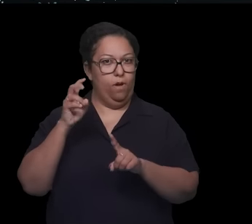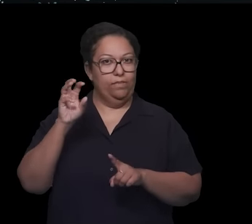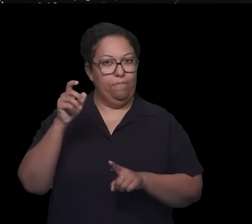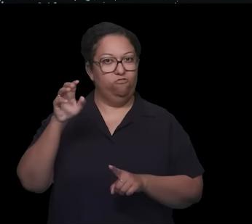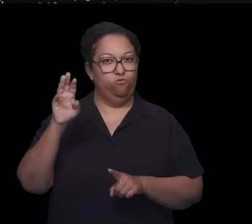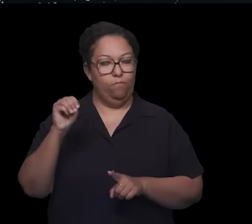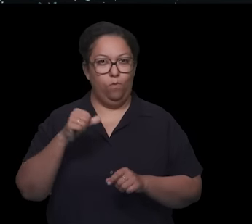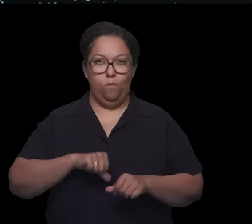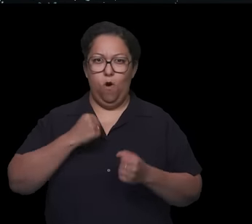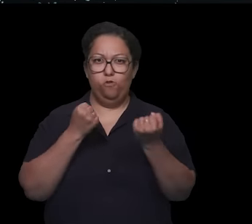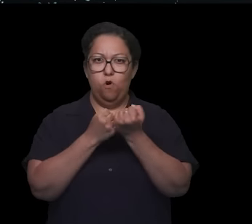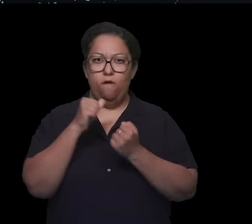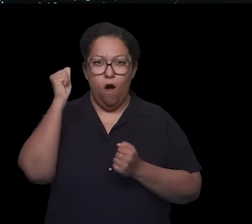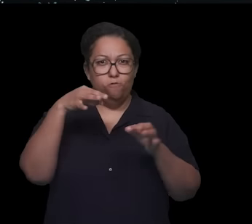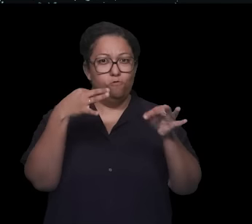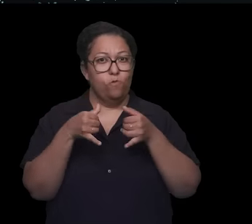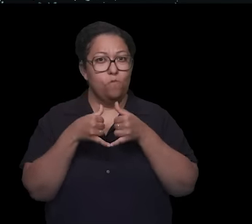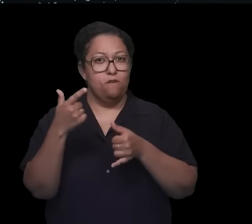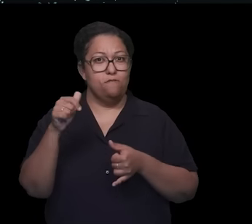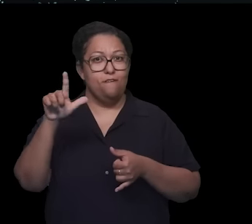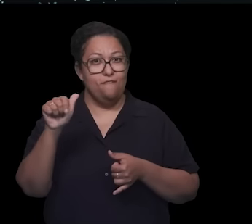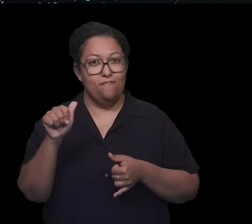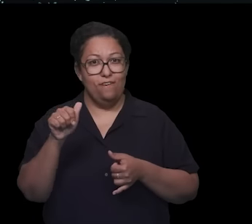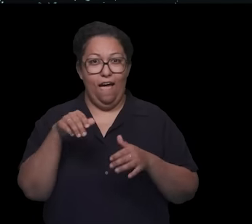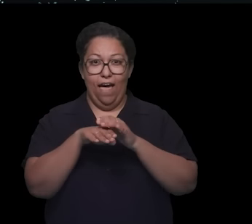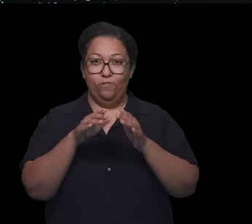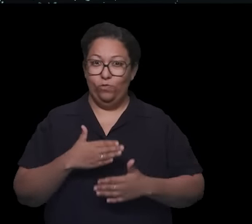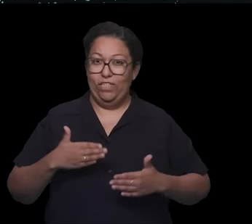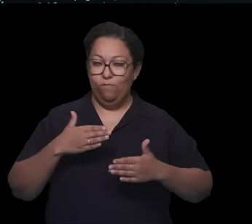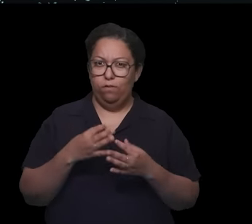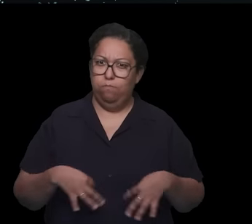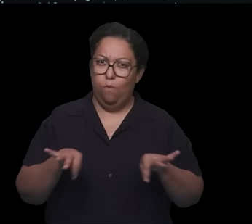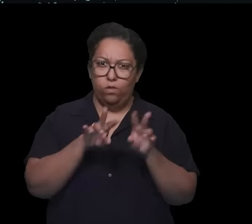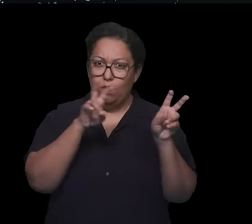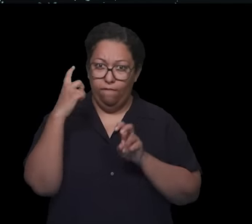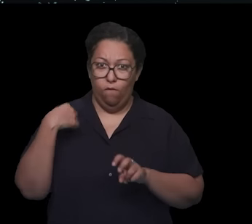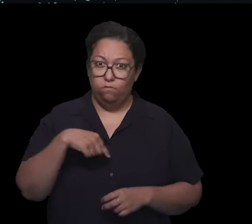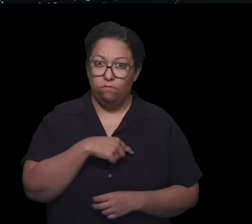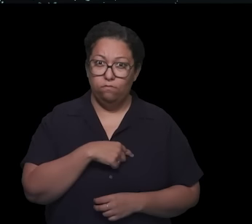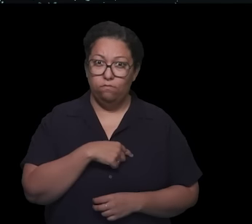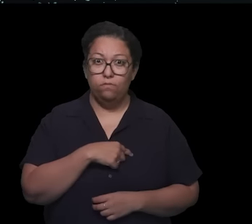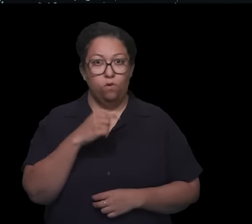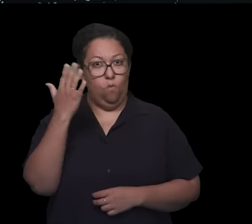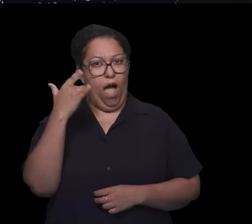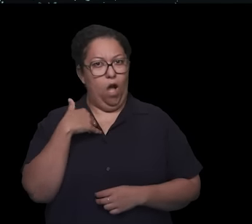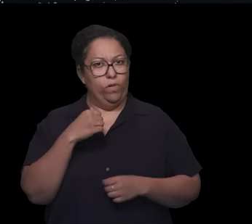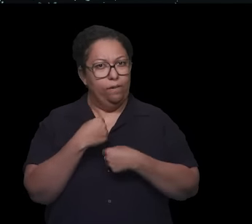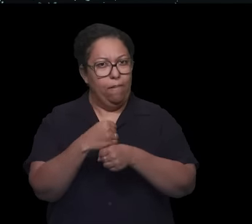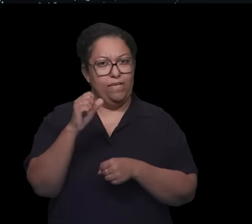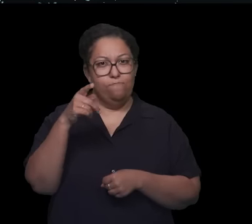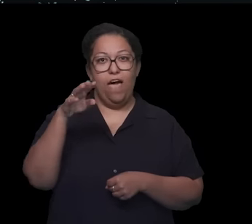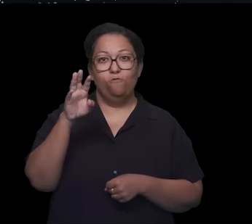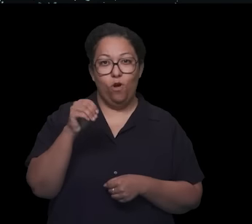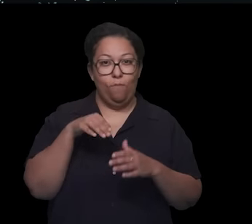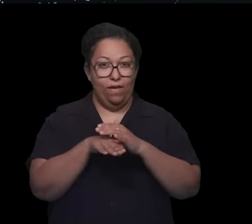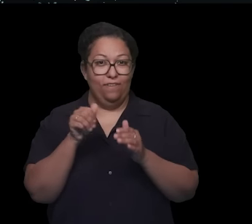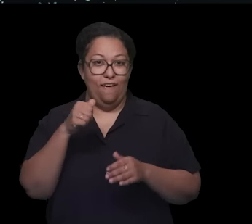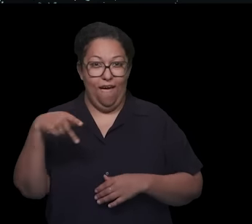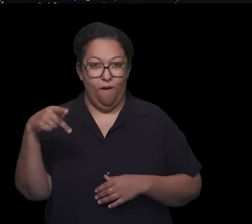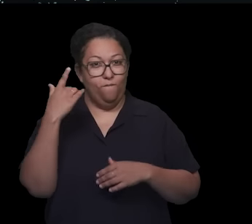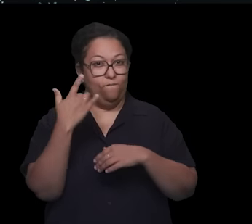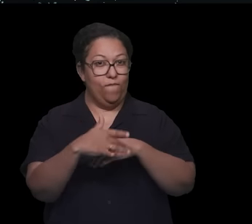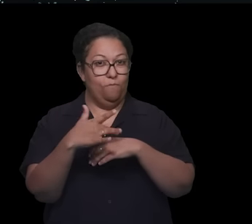we are proud supporters of the Audio Description Awards Gala. Access to entertainment is an important topic for us, which is why we made the Spectrum